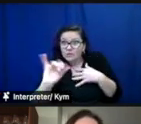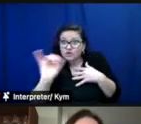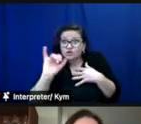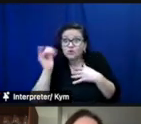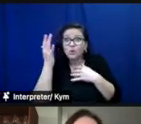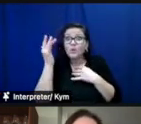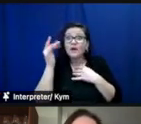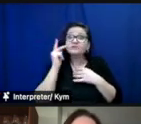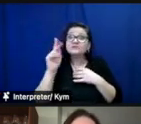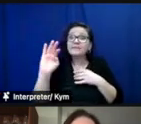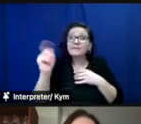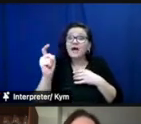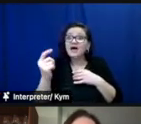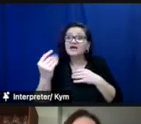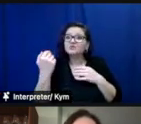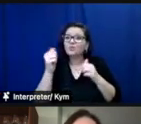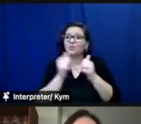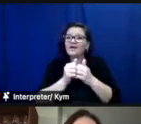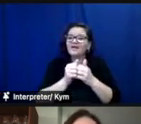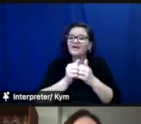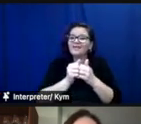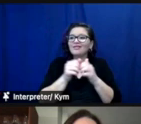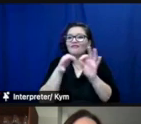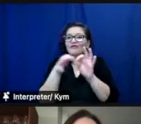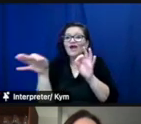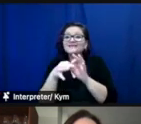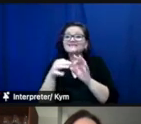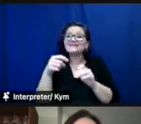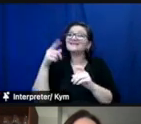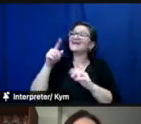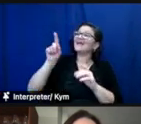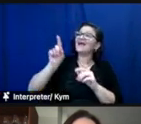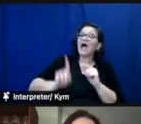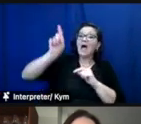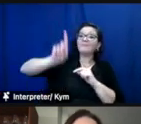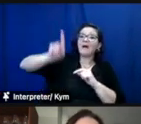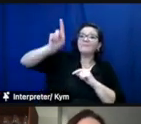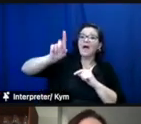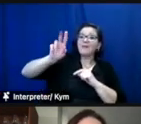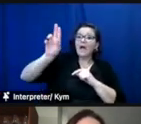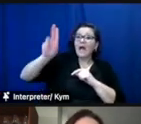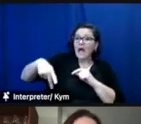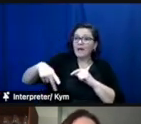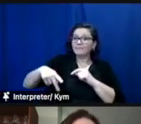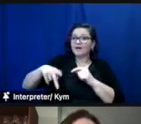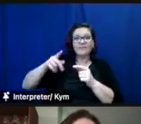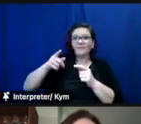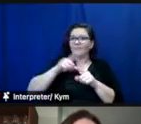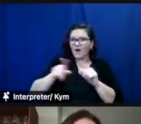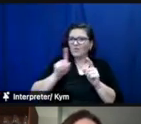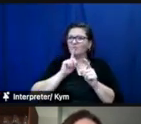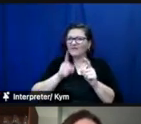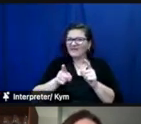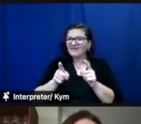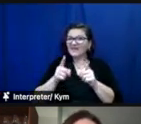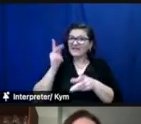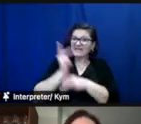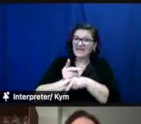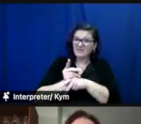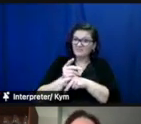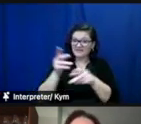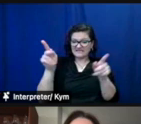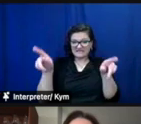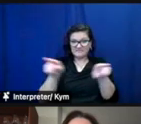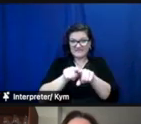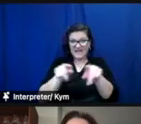says this end up. How often does that end really stay up, right? They turn it up and down. They drop the box.